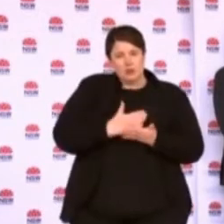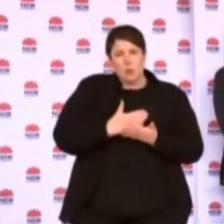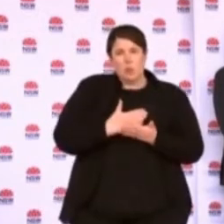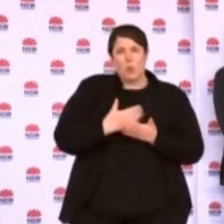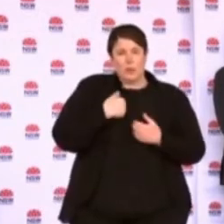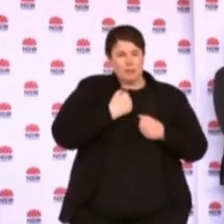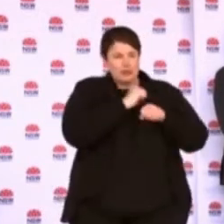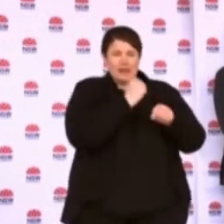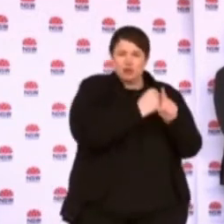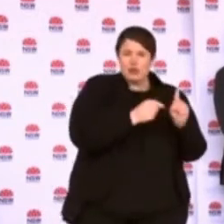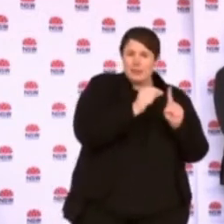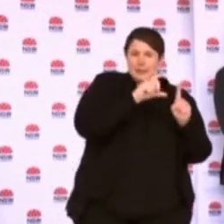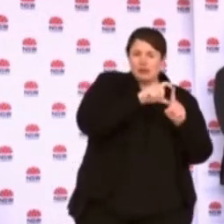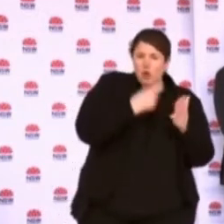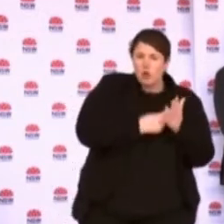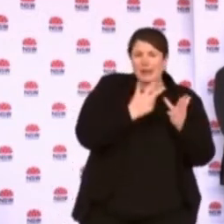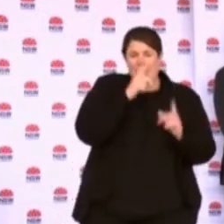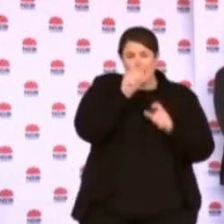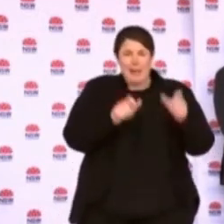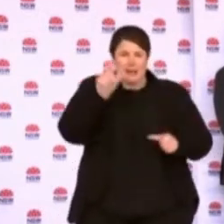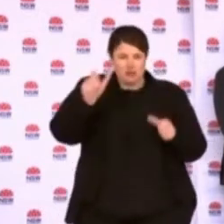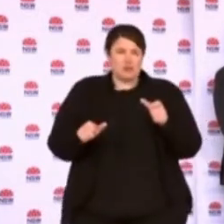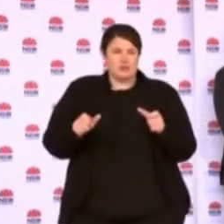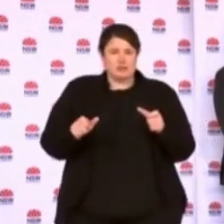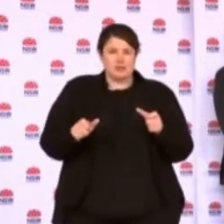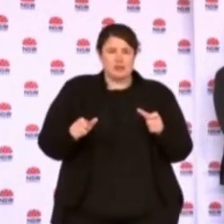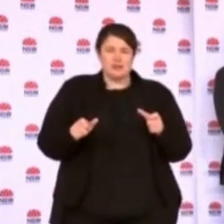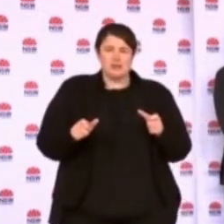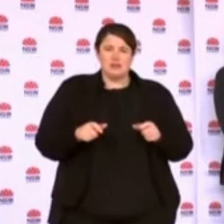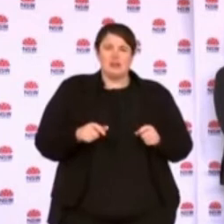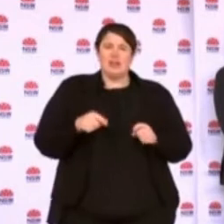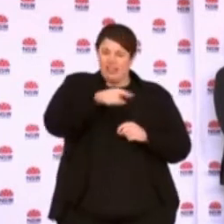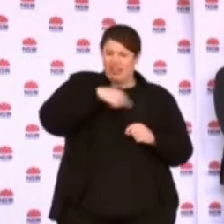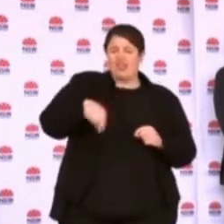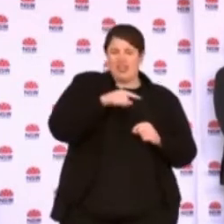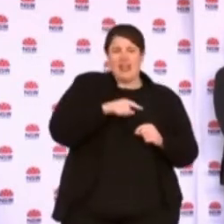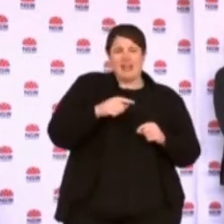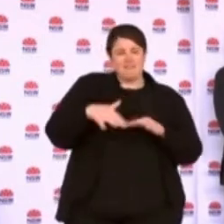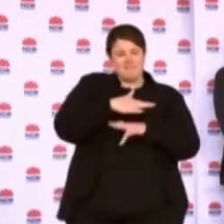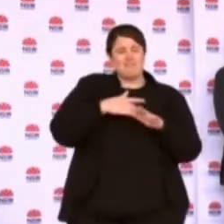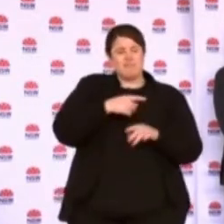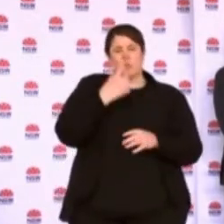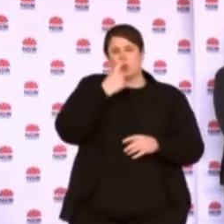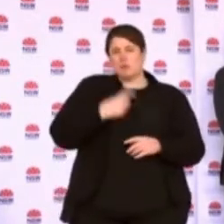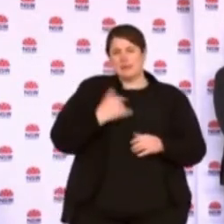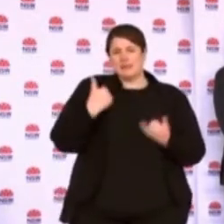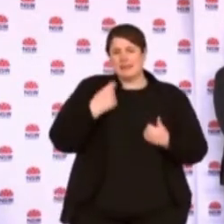healthcare services and other patients in those healthcare services that are obviously amongst our most